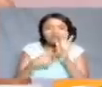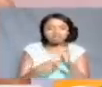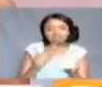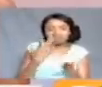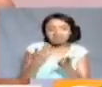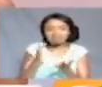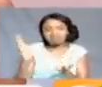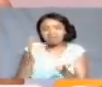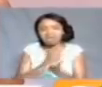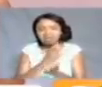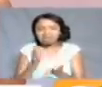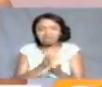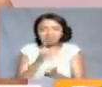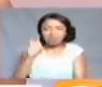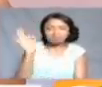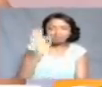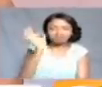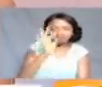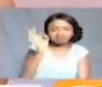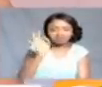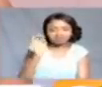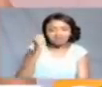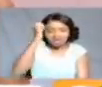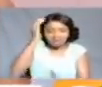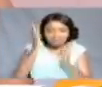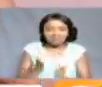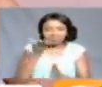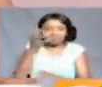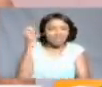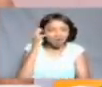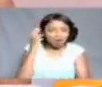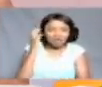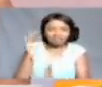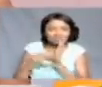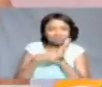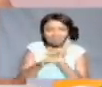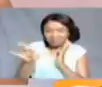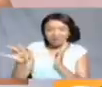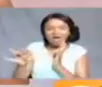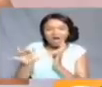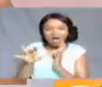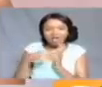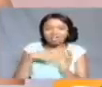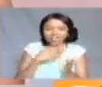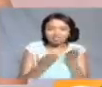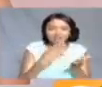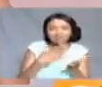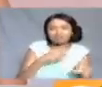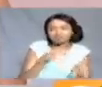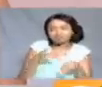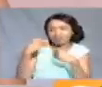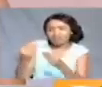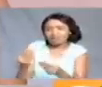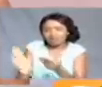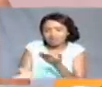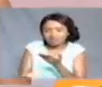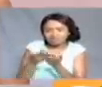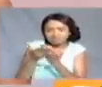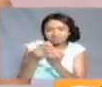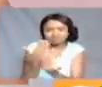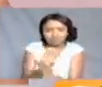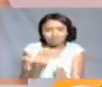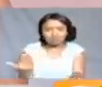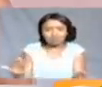onto the fact that you're a cool cat on campus, sure, I mean, there's absolutely nothing wrong with that. But I think we can get into very dangerous